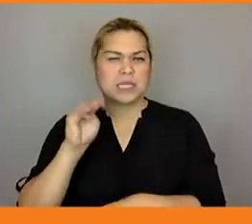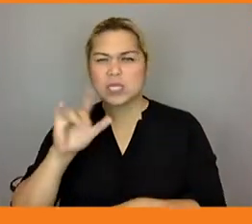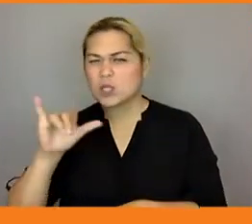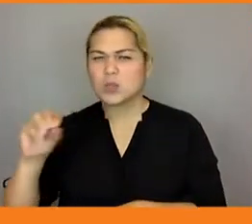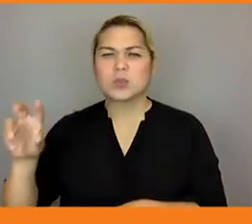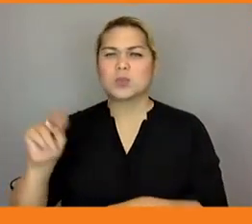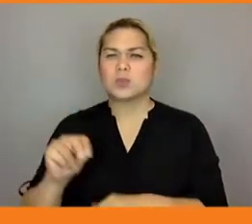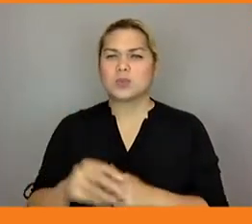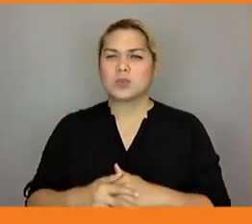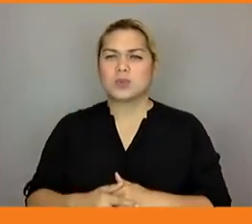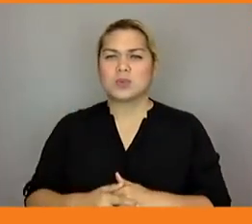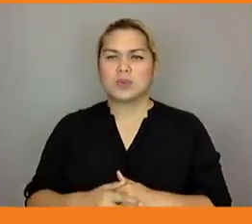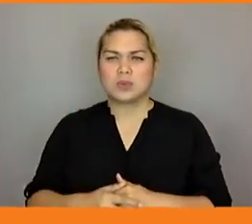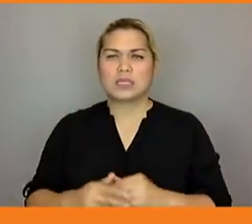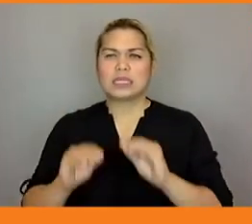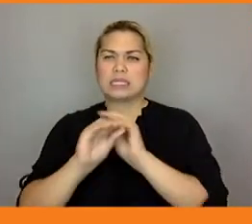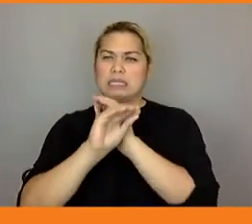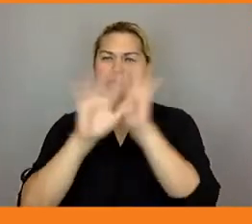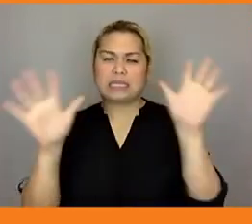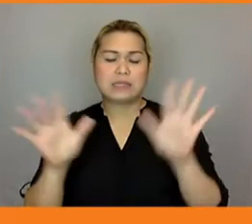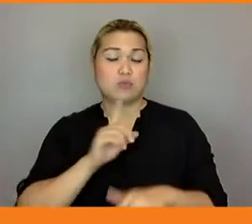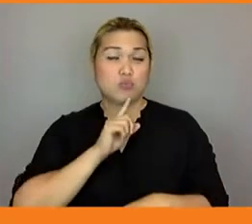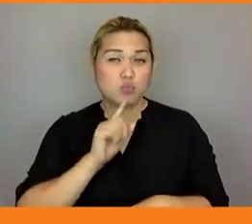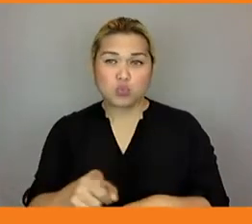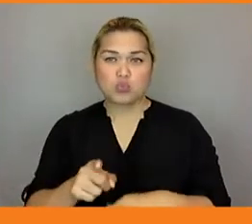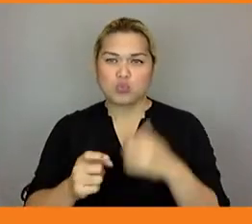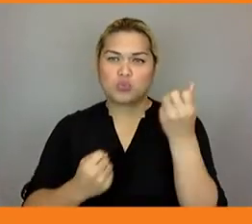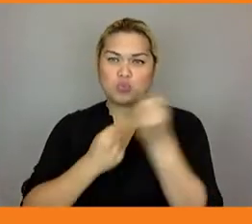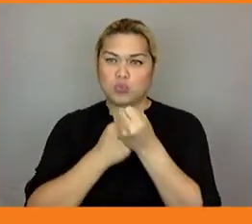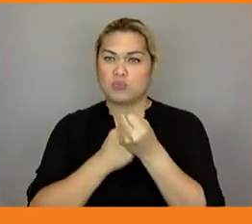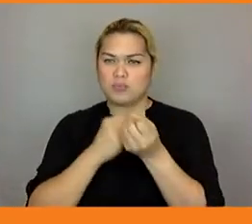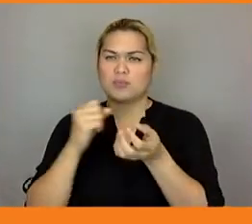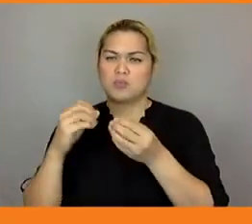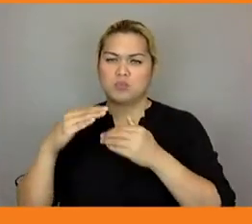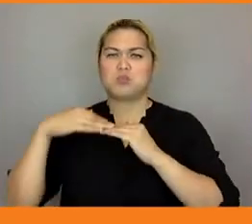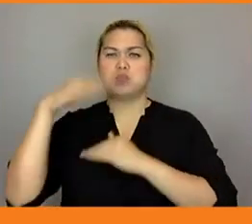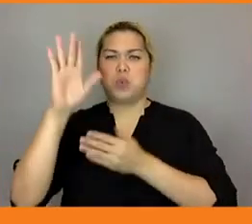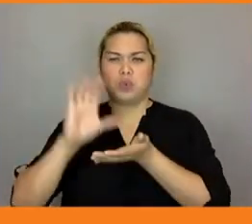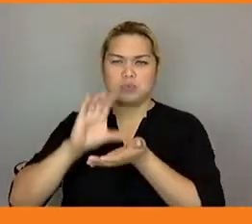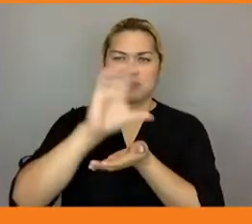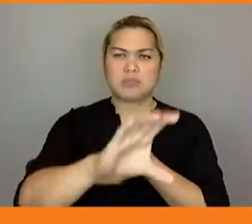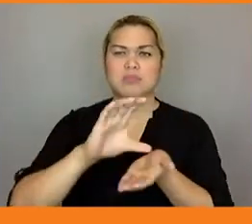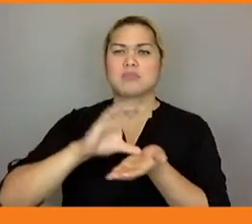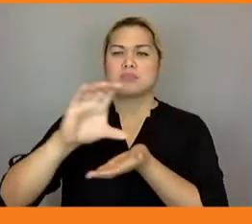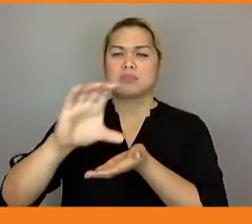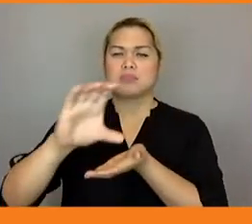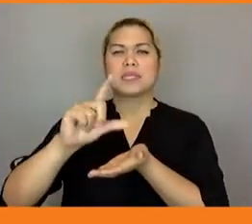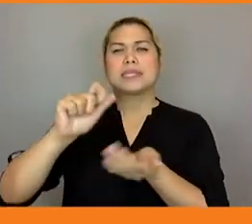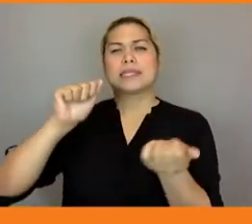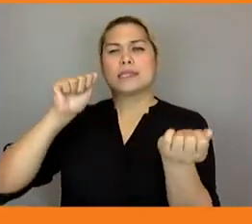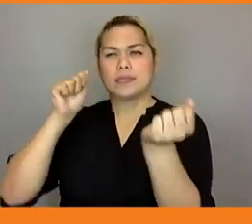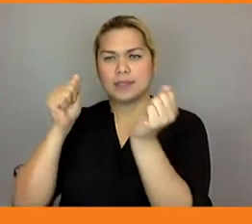need, a strong need to invest more in adaptation, not only in mitigation, but also in adaptation.